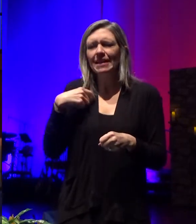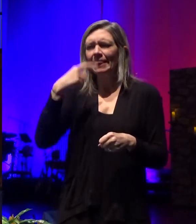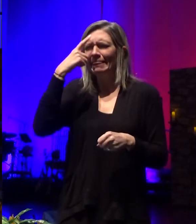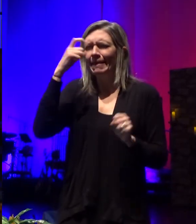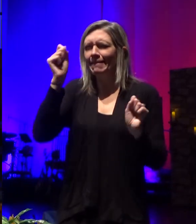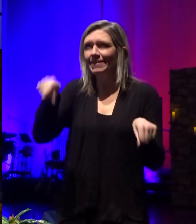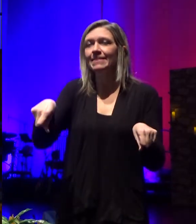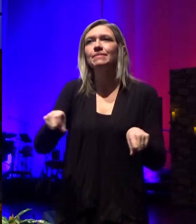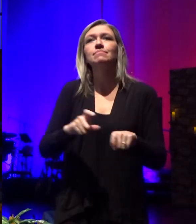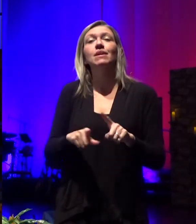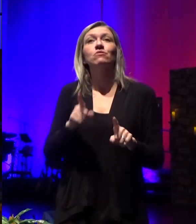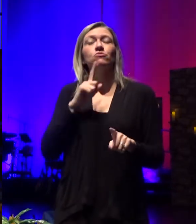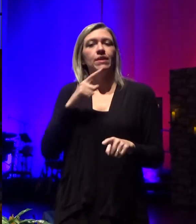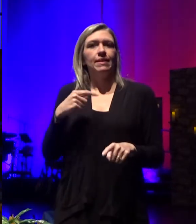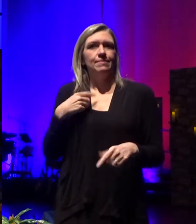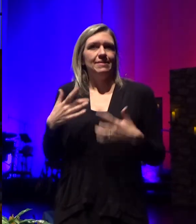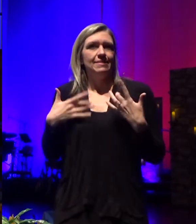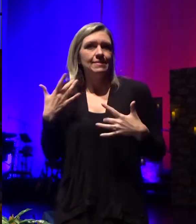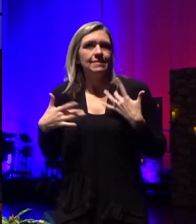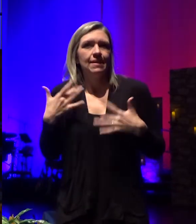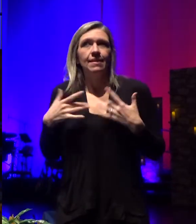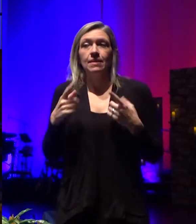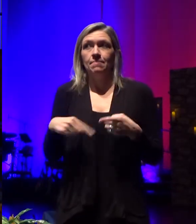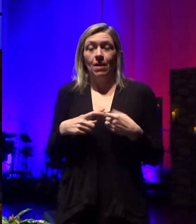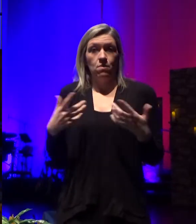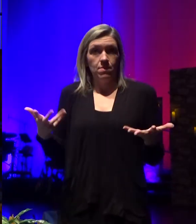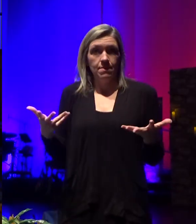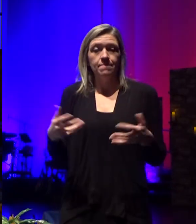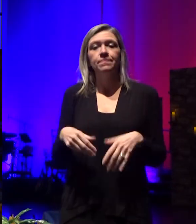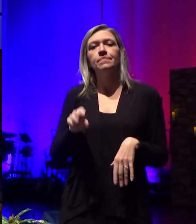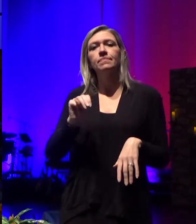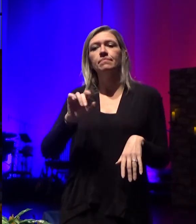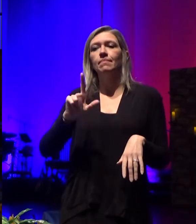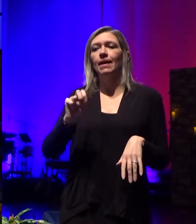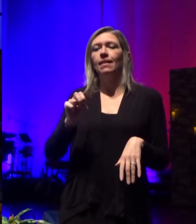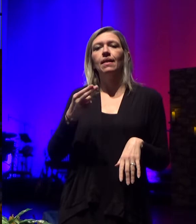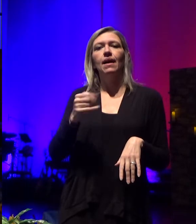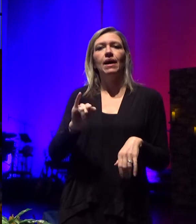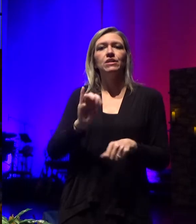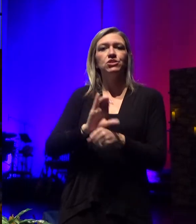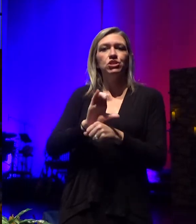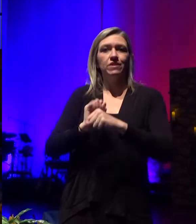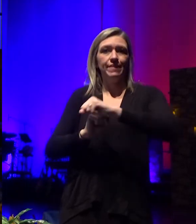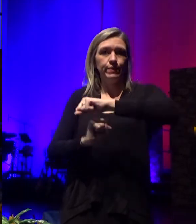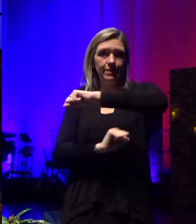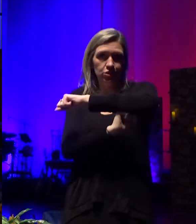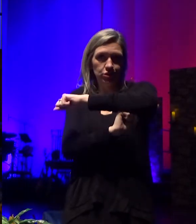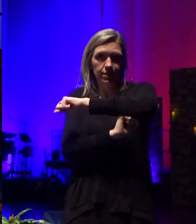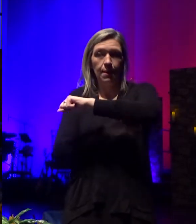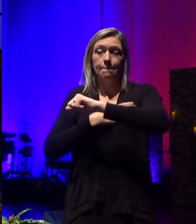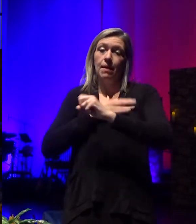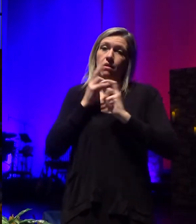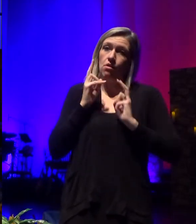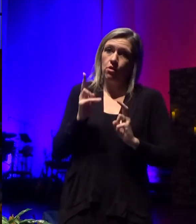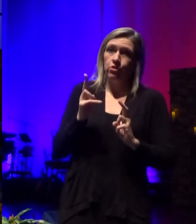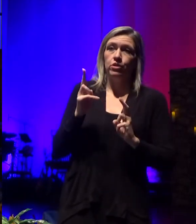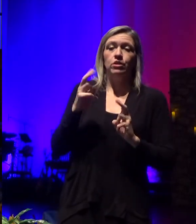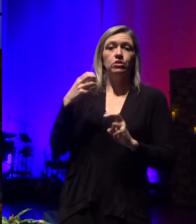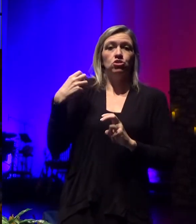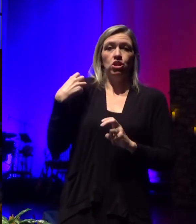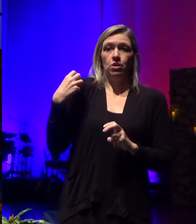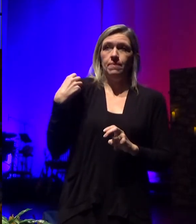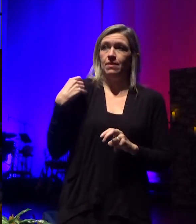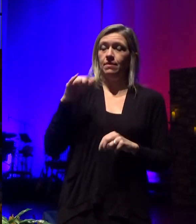you know, here's what I'm really also excited about around here is the Mile High Church Foundation. It's my honor to serve as chairman of